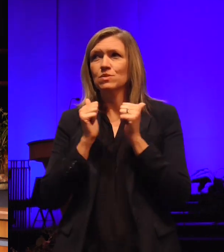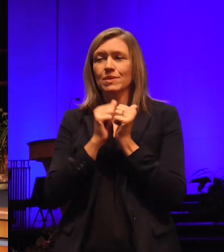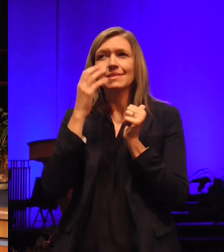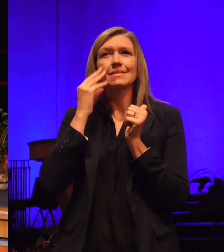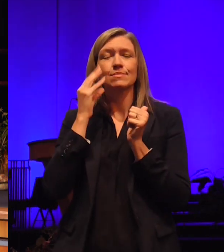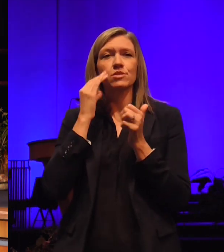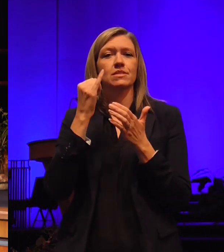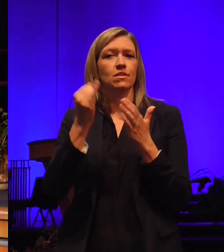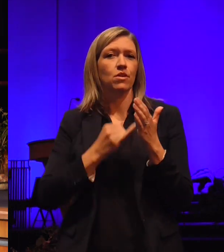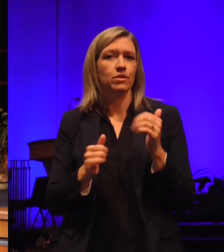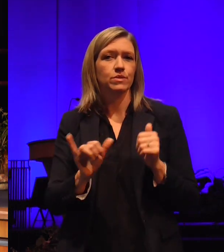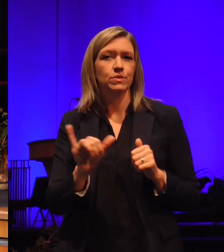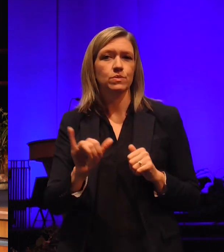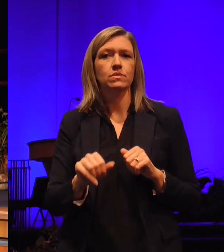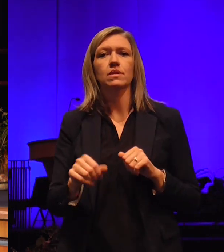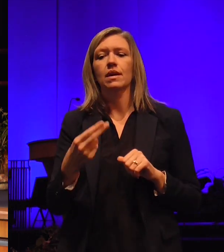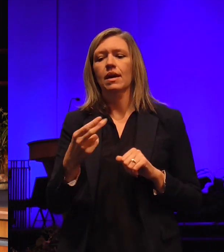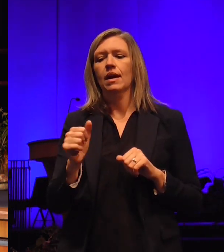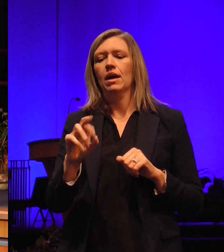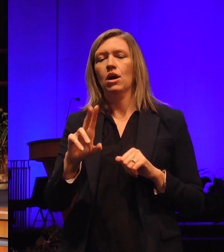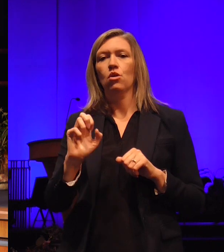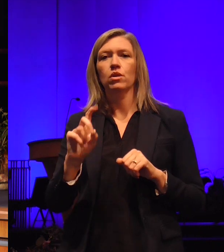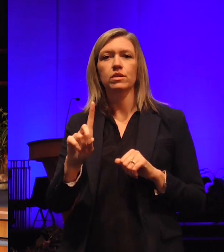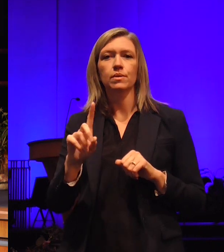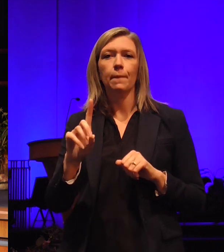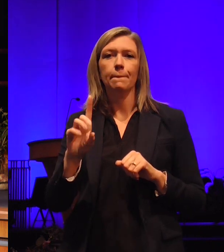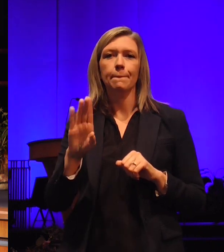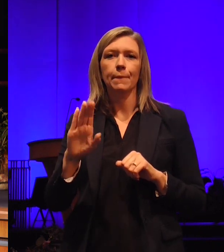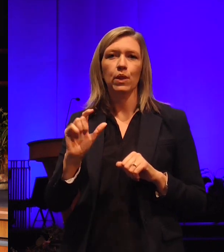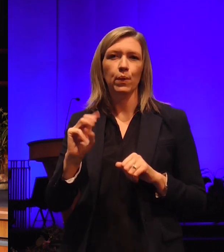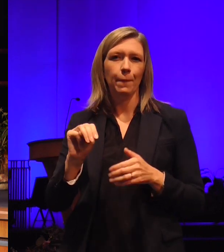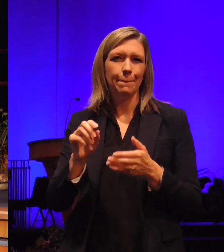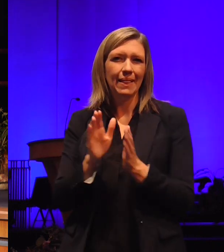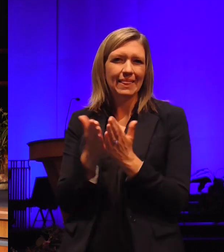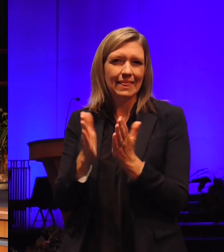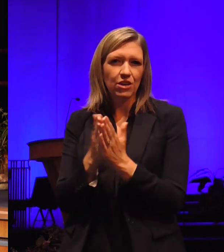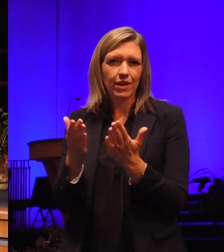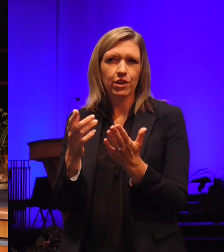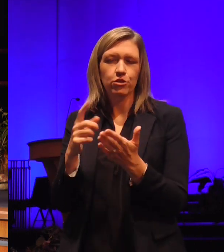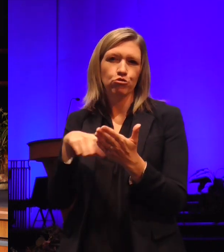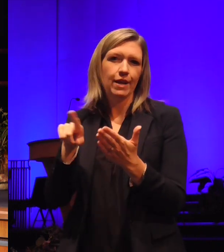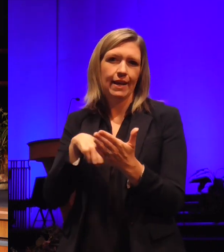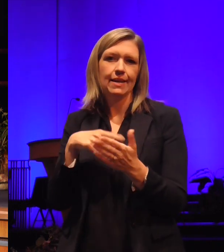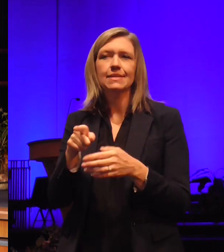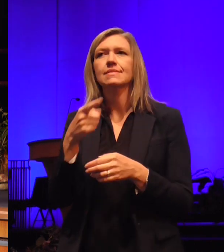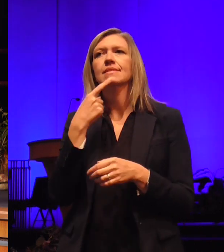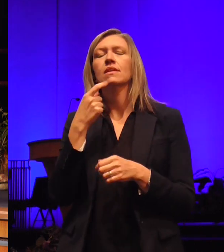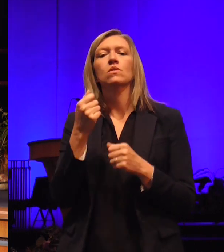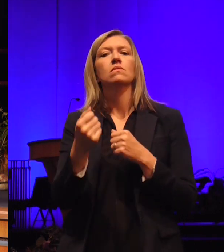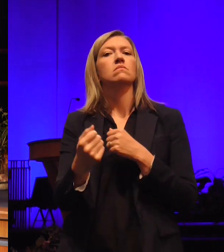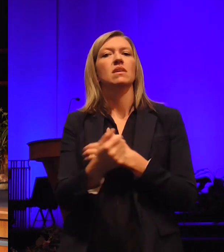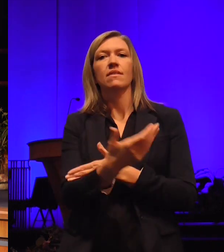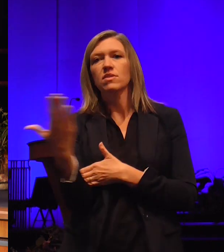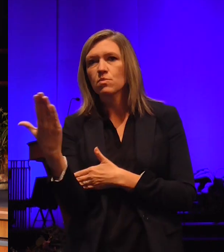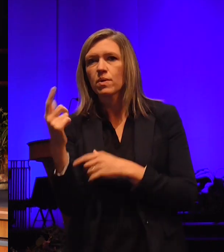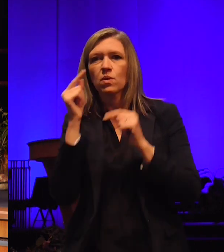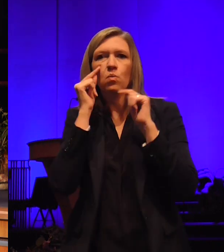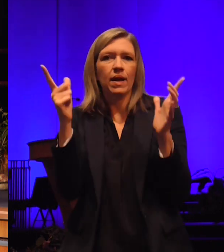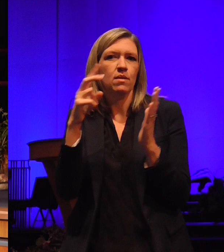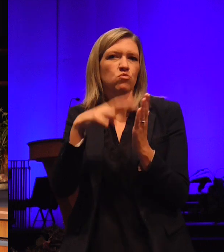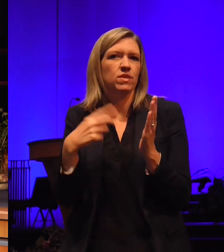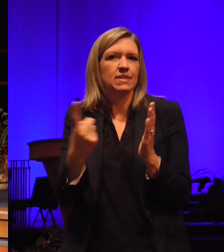art. Harold Bloom, the great literary critic, he said, "Wake up in the morning and read something important as soon as you